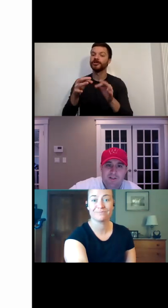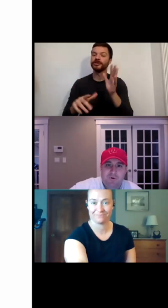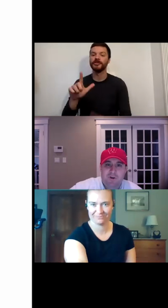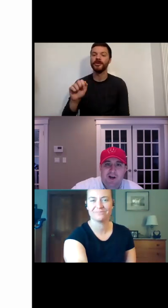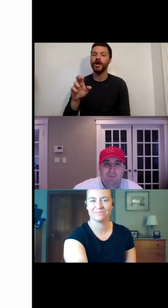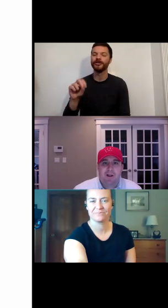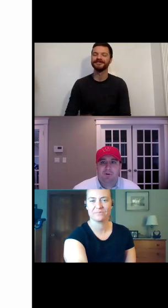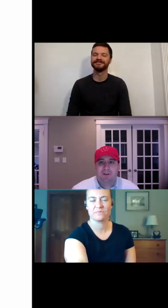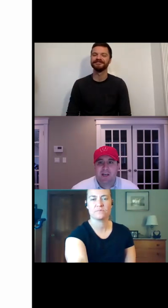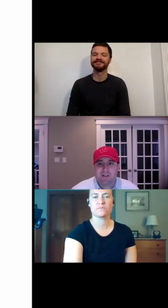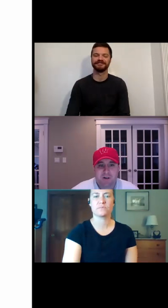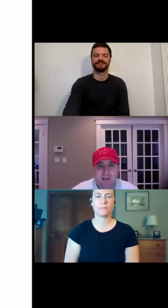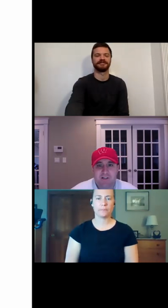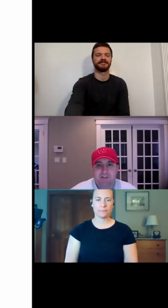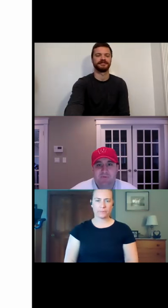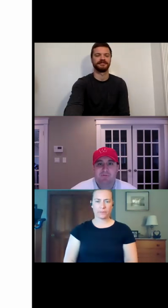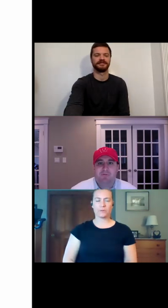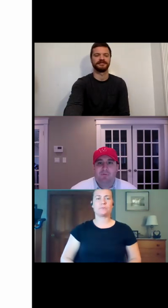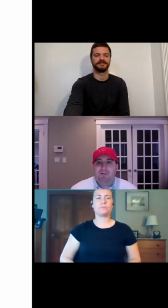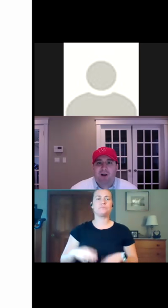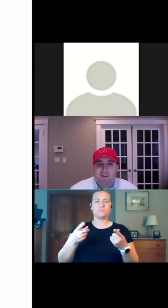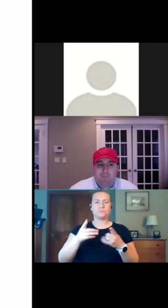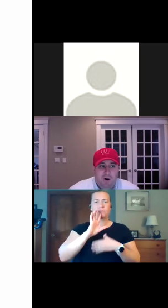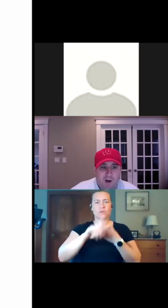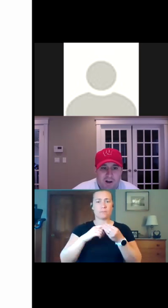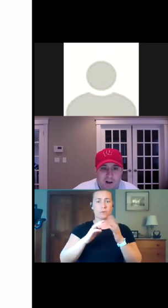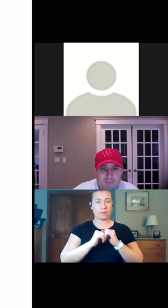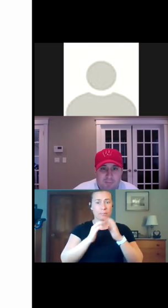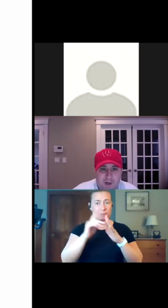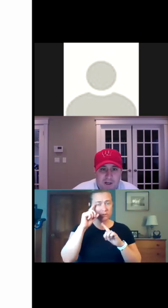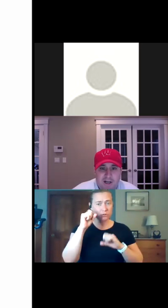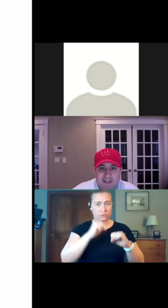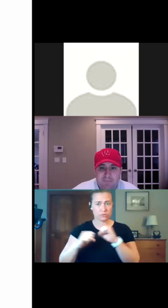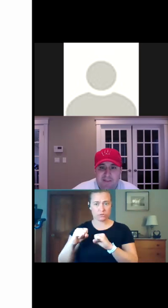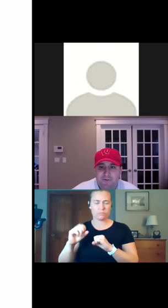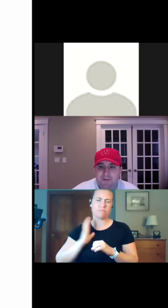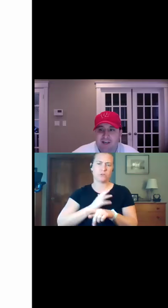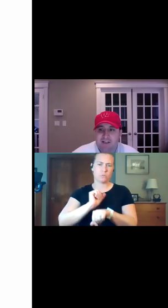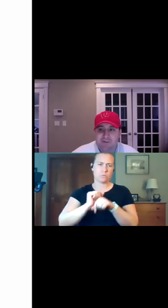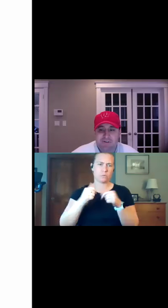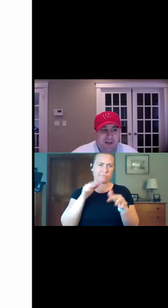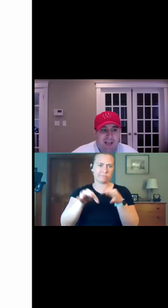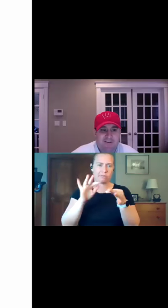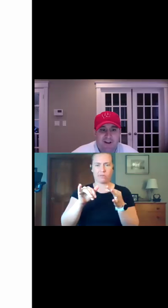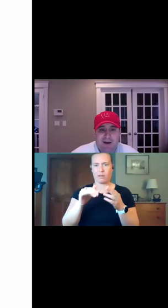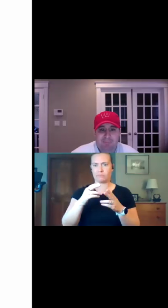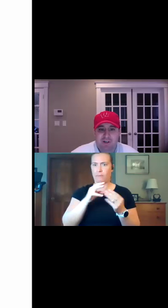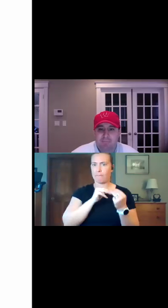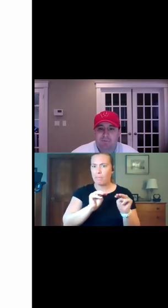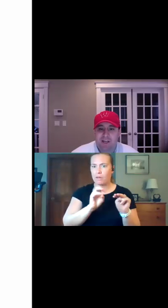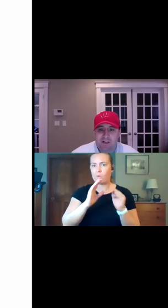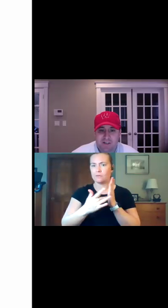And so when we talk about implementation strategies, we've defined them in our work as methods or techniques used to enhance the